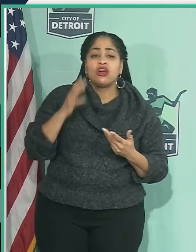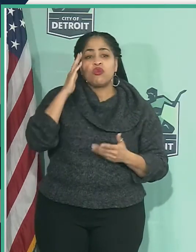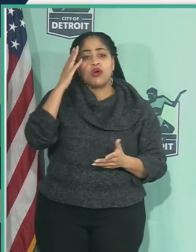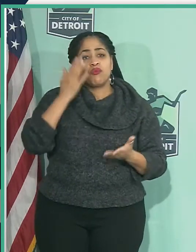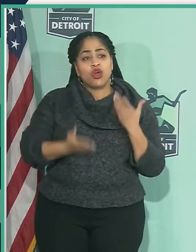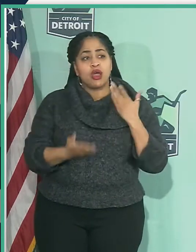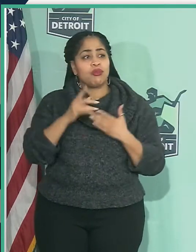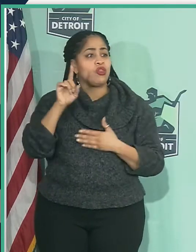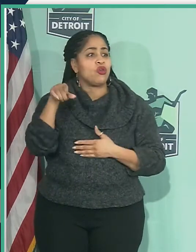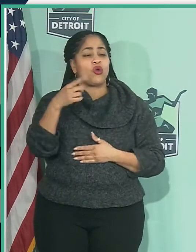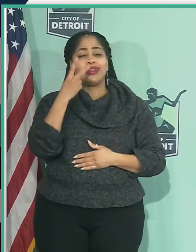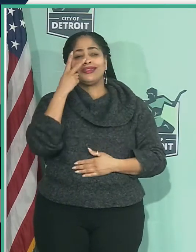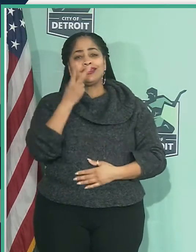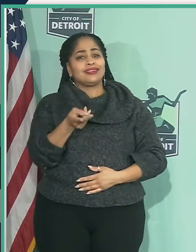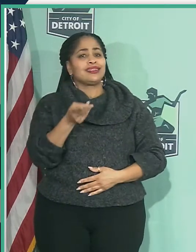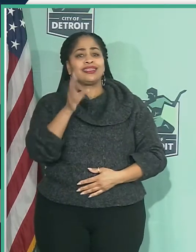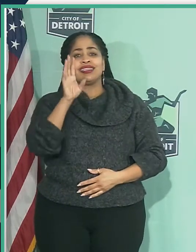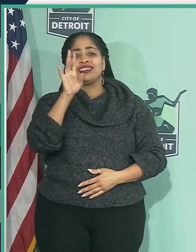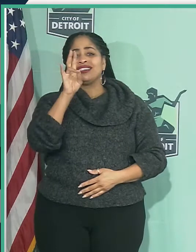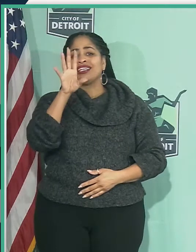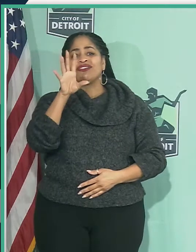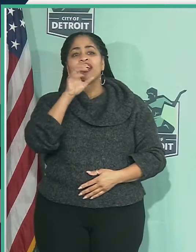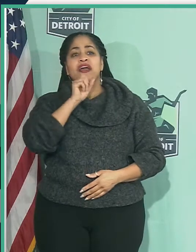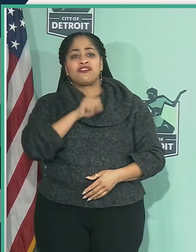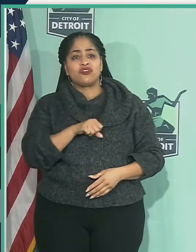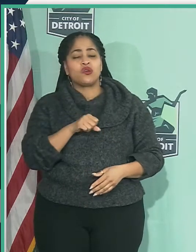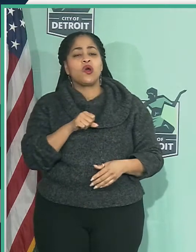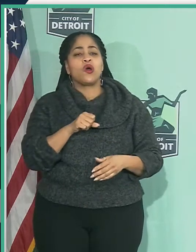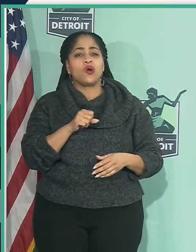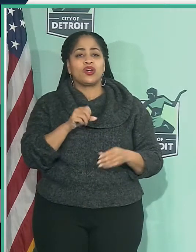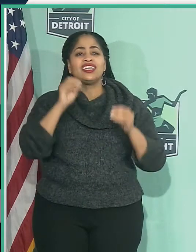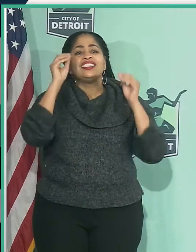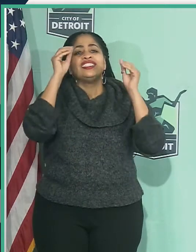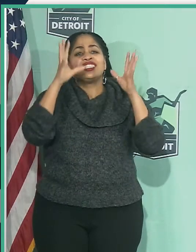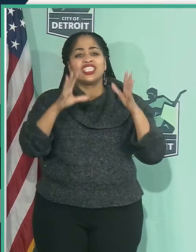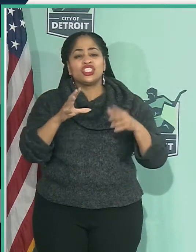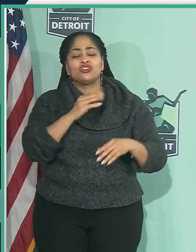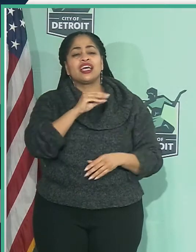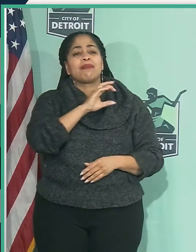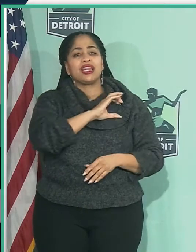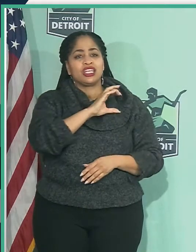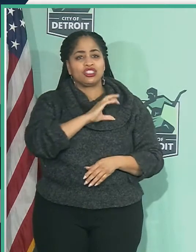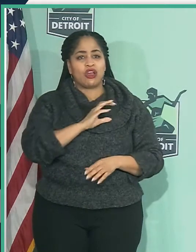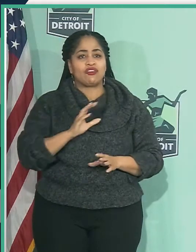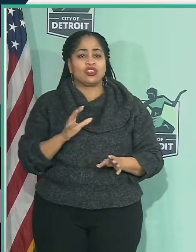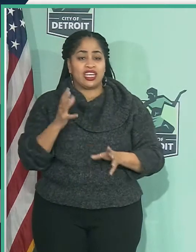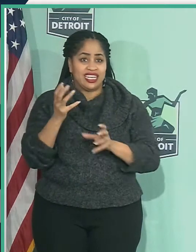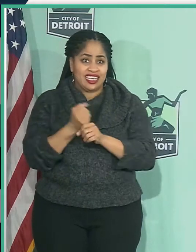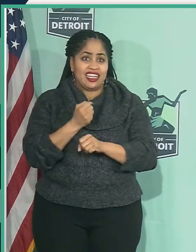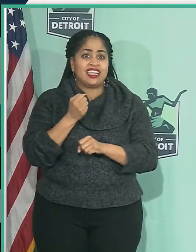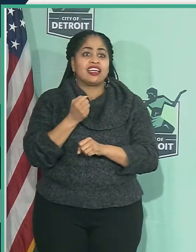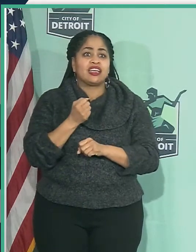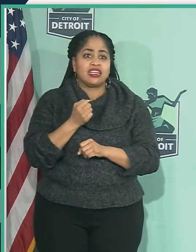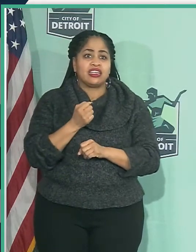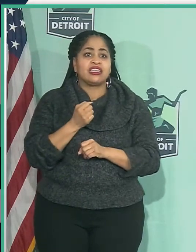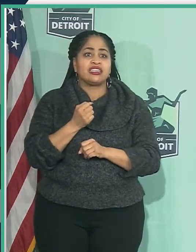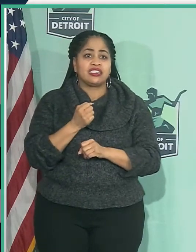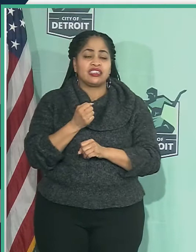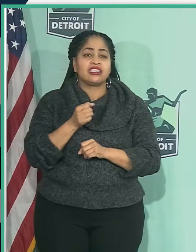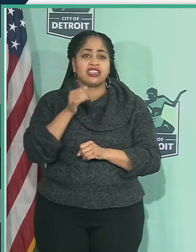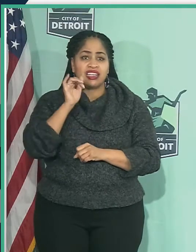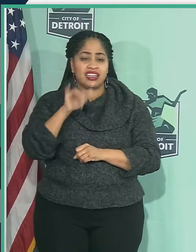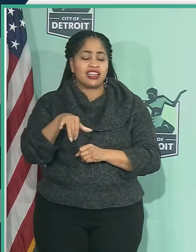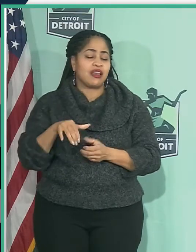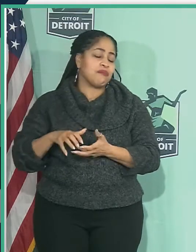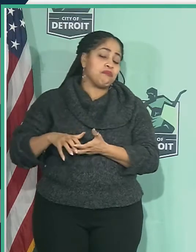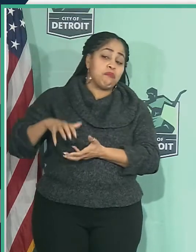probably only going to see 75-year-olds and teachers and cops getting the lion's share